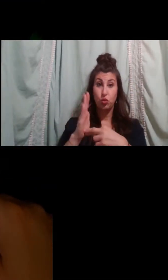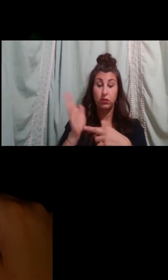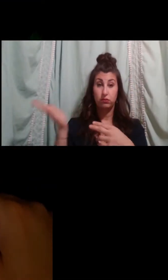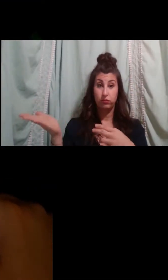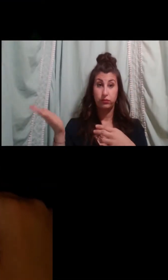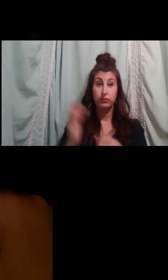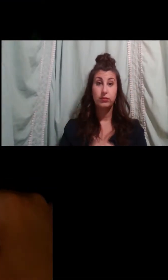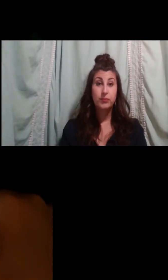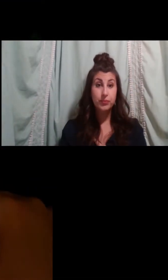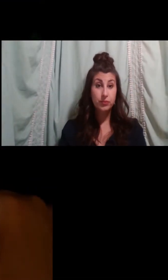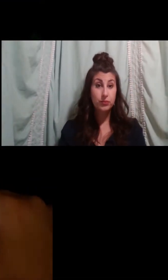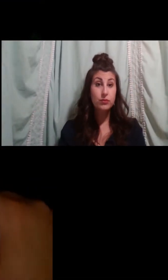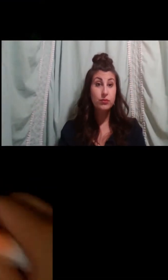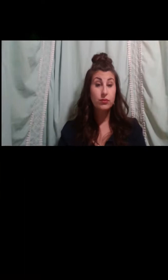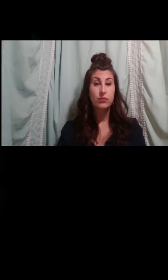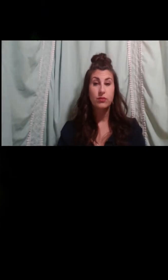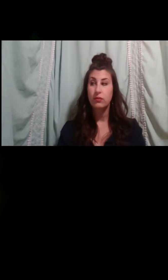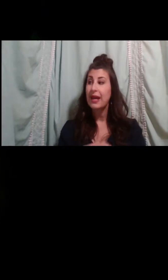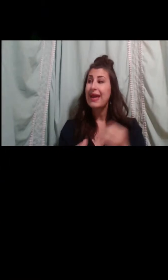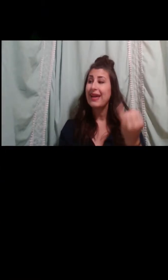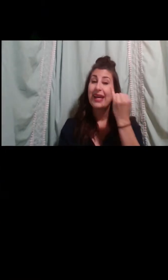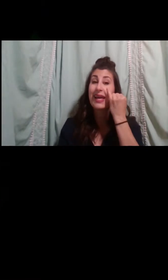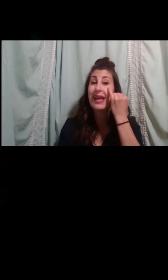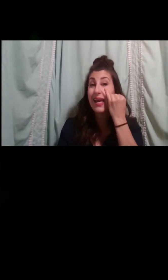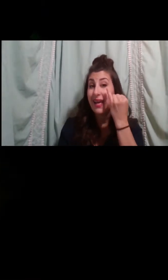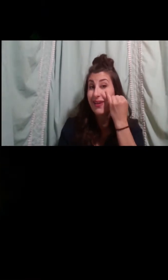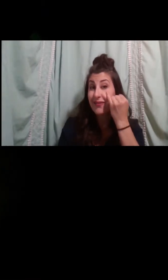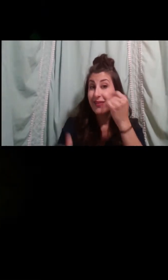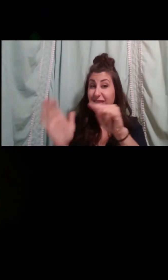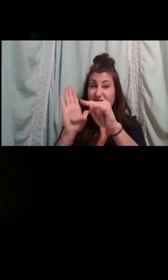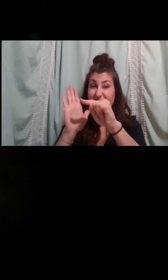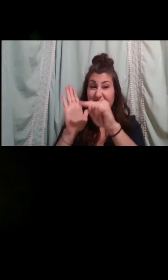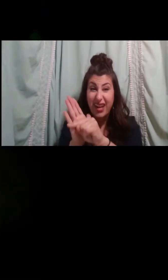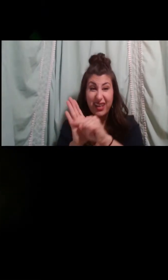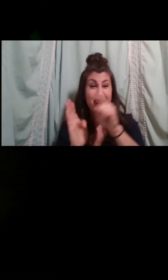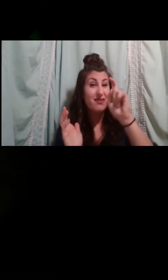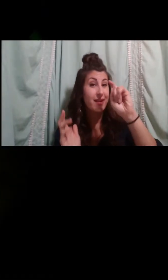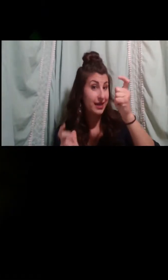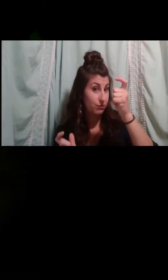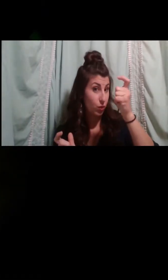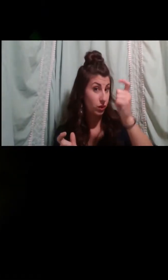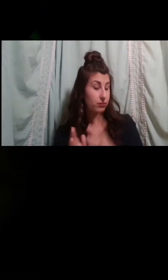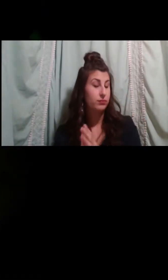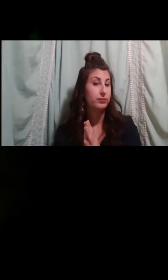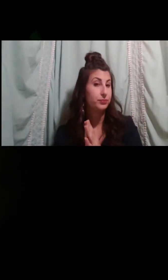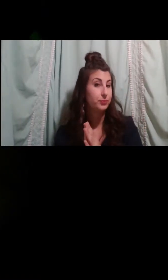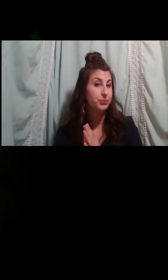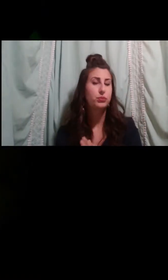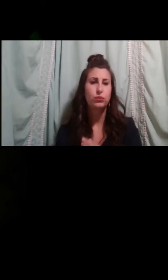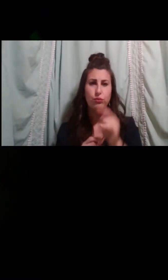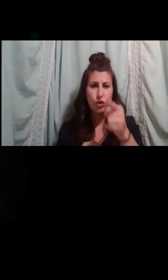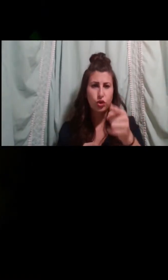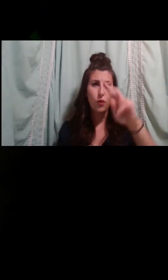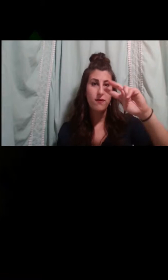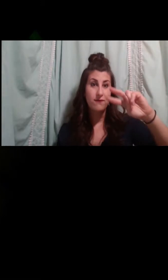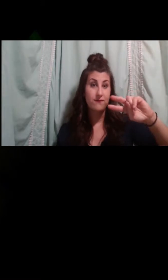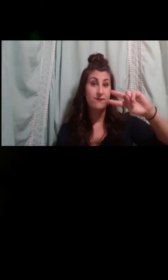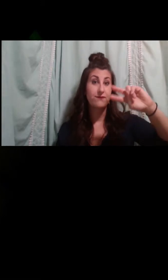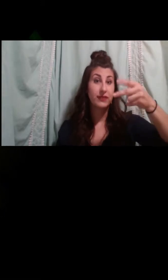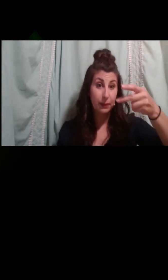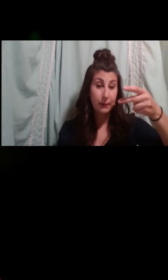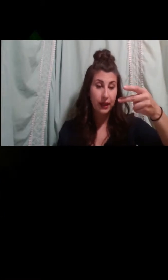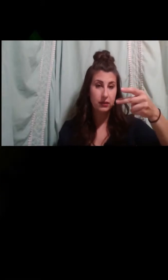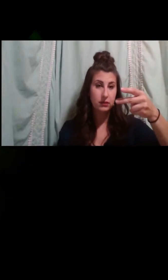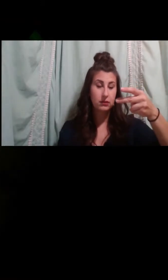rule here. Okay. If you have a negative exponent, you're going to